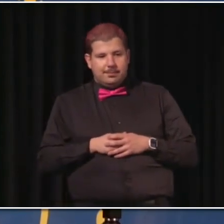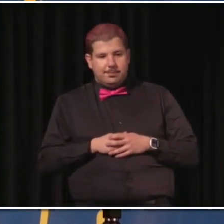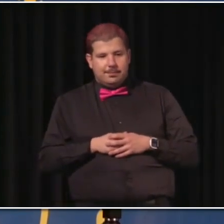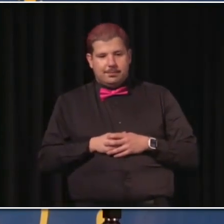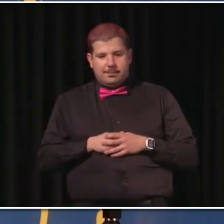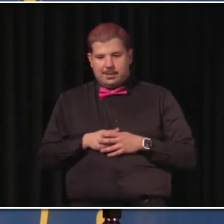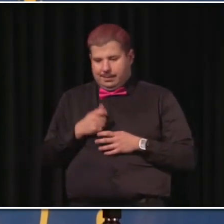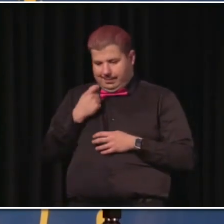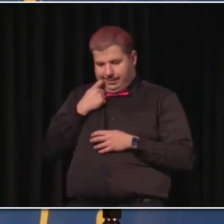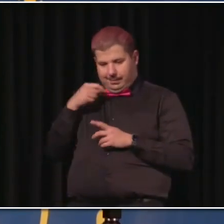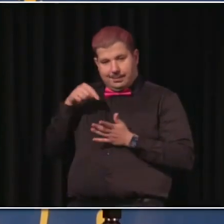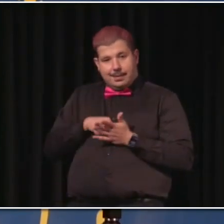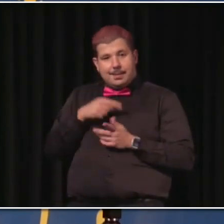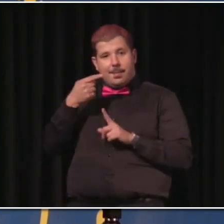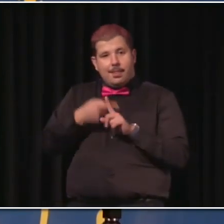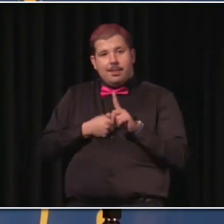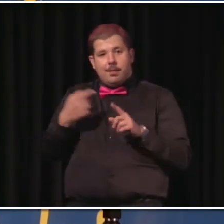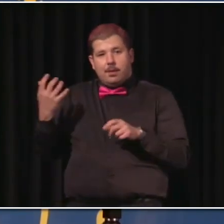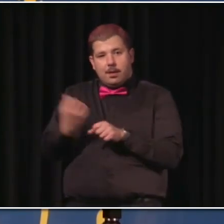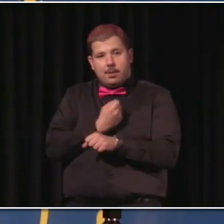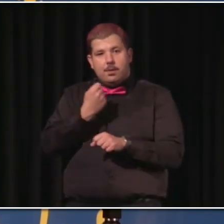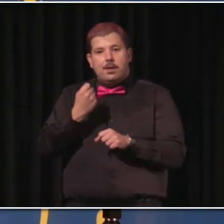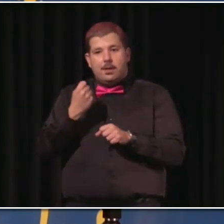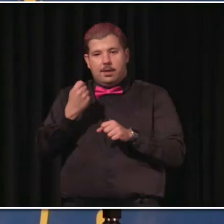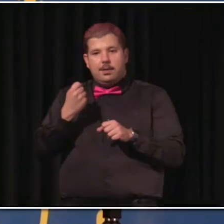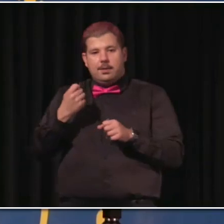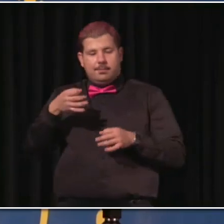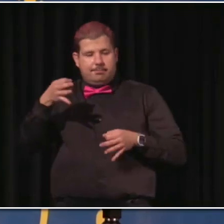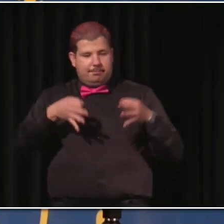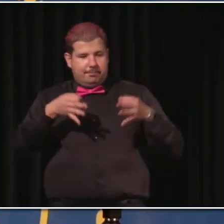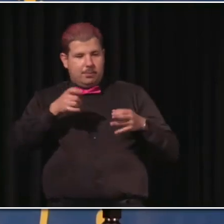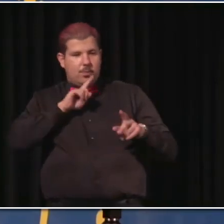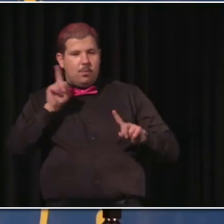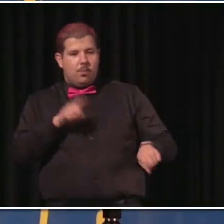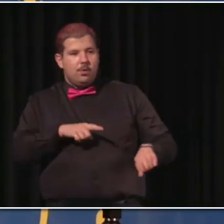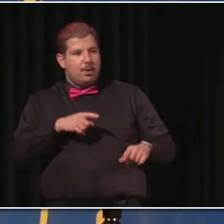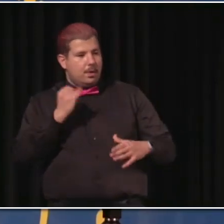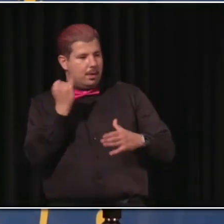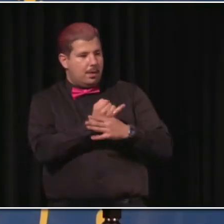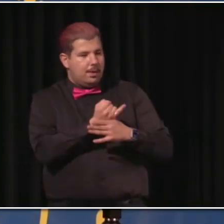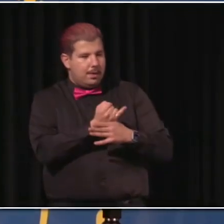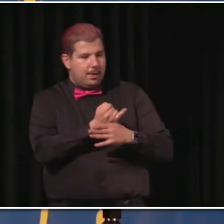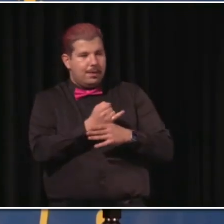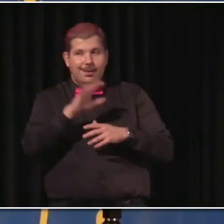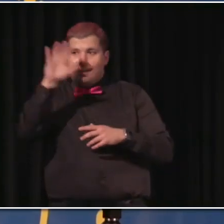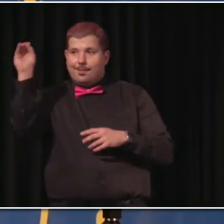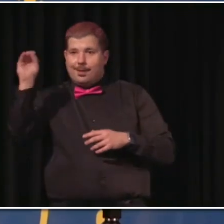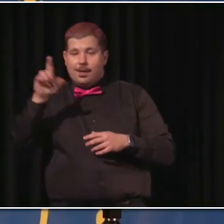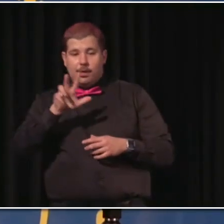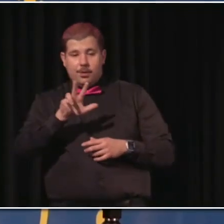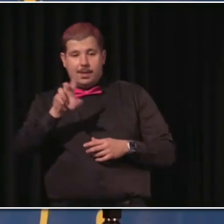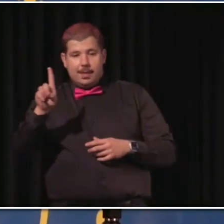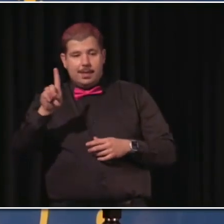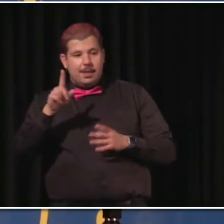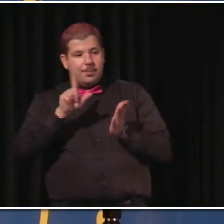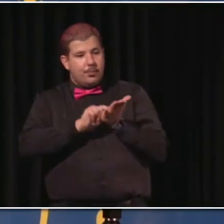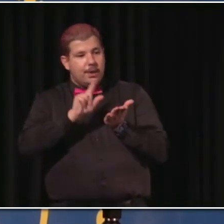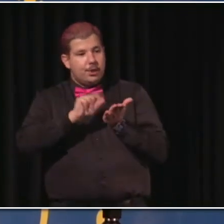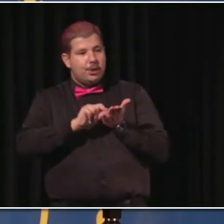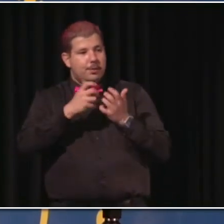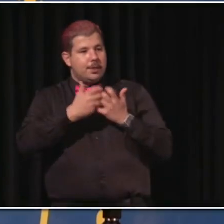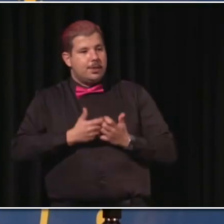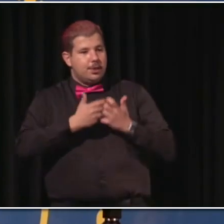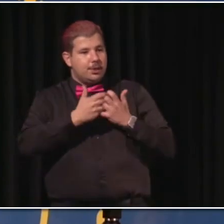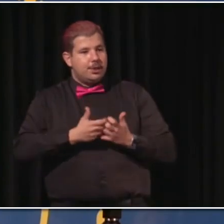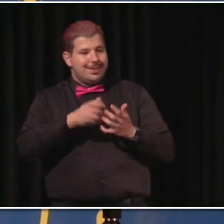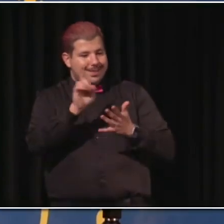And just this month, we won an injunction against a company making 3D printers designed to